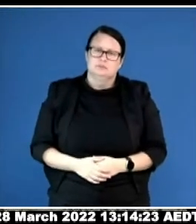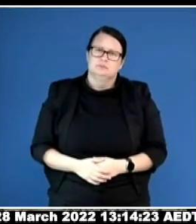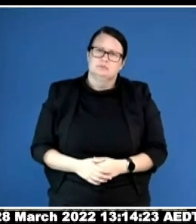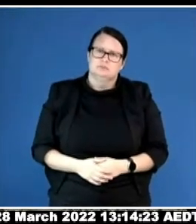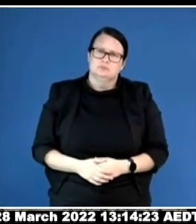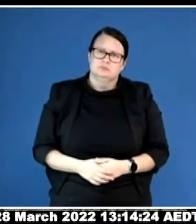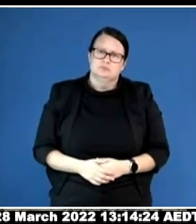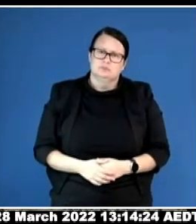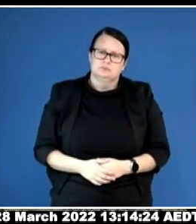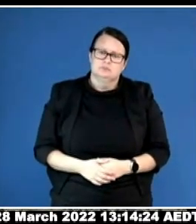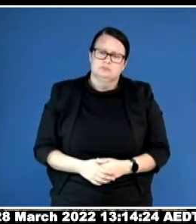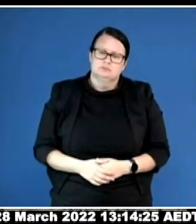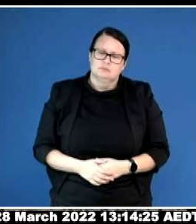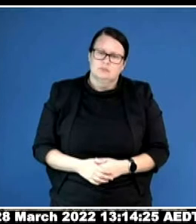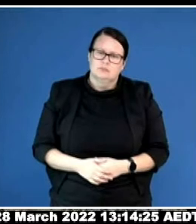somebody